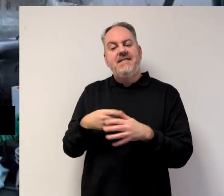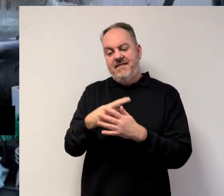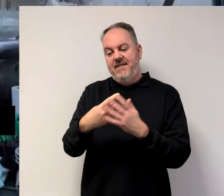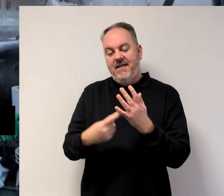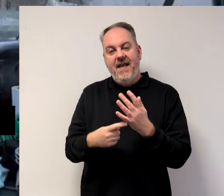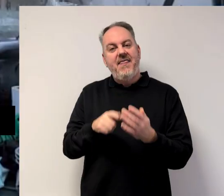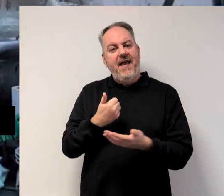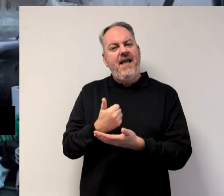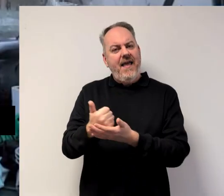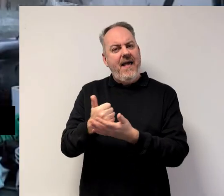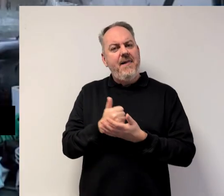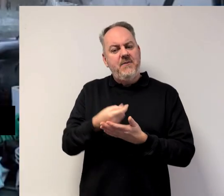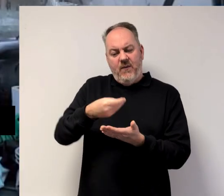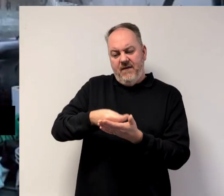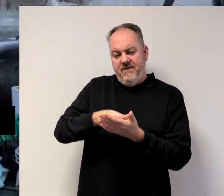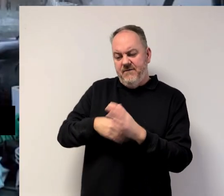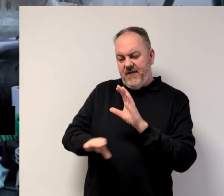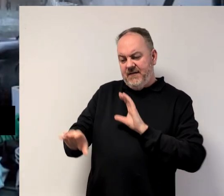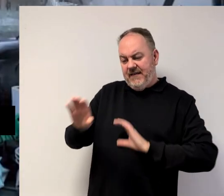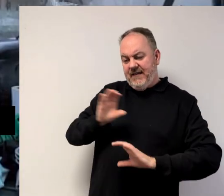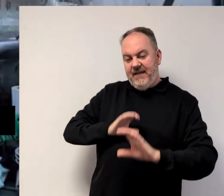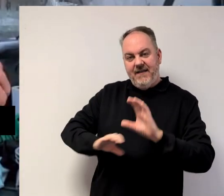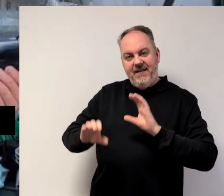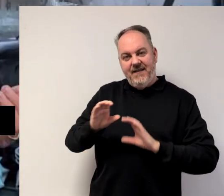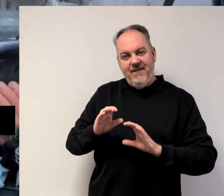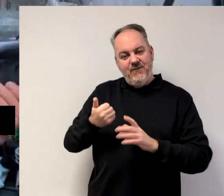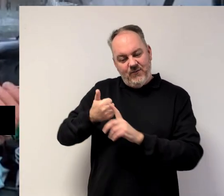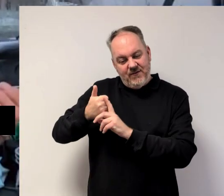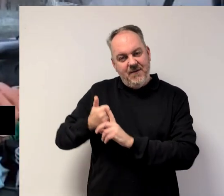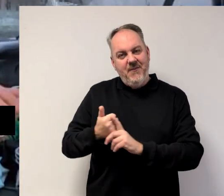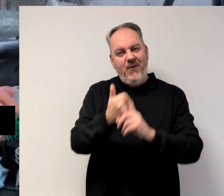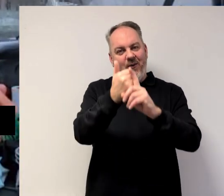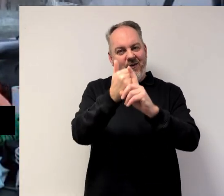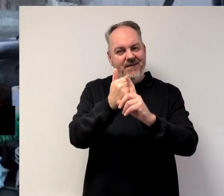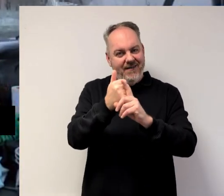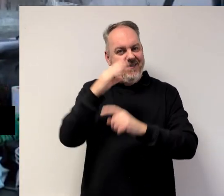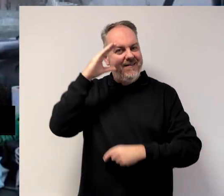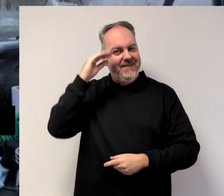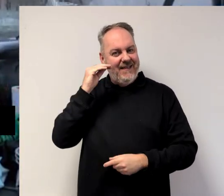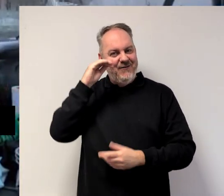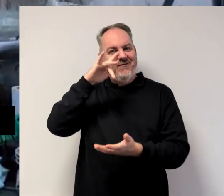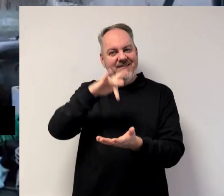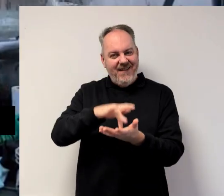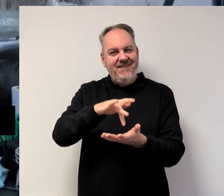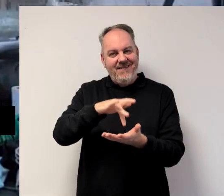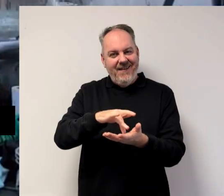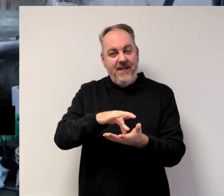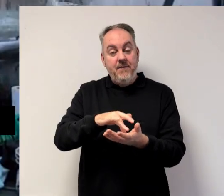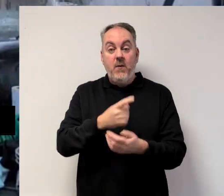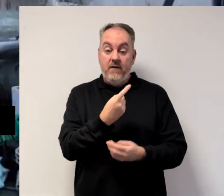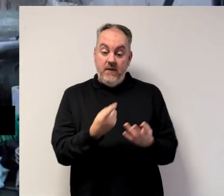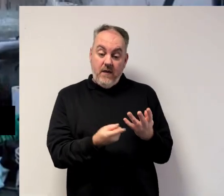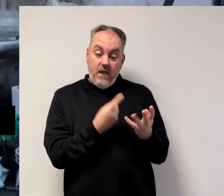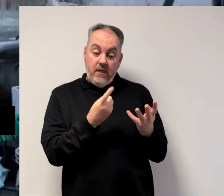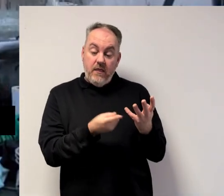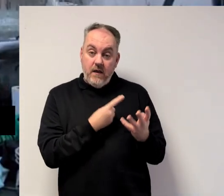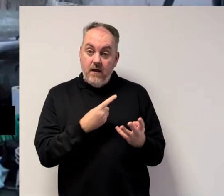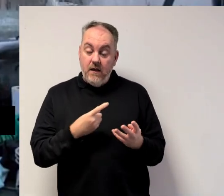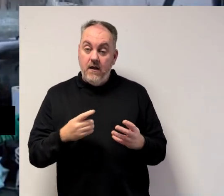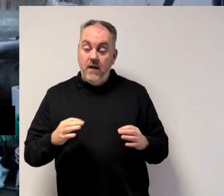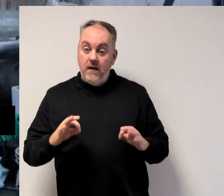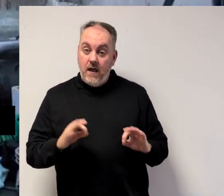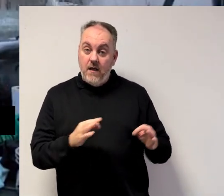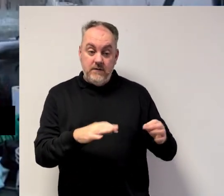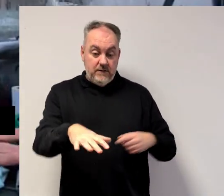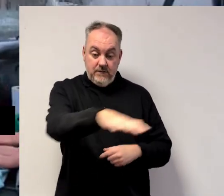the centre. We've got other gardens here, so we use this area to bring on